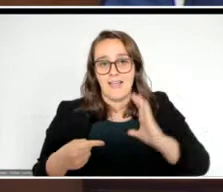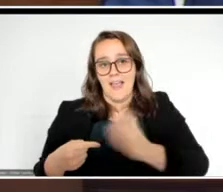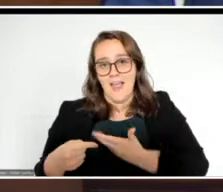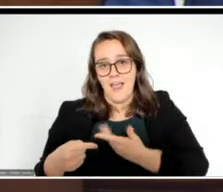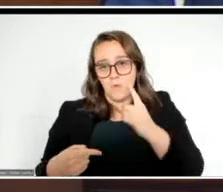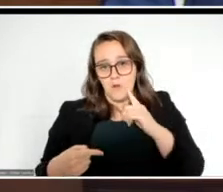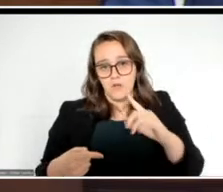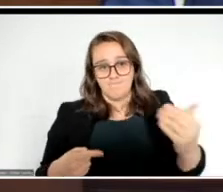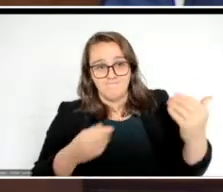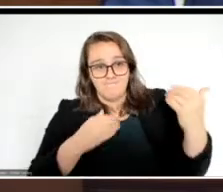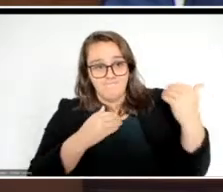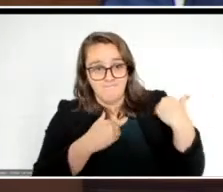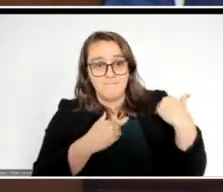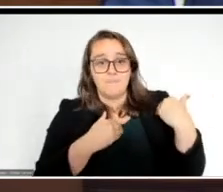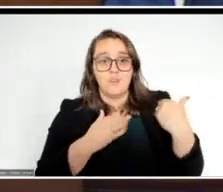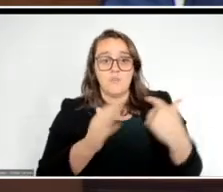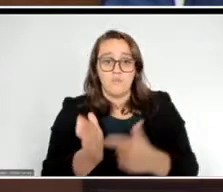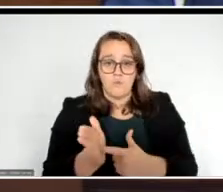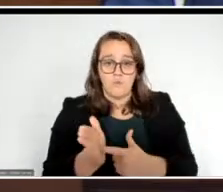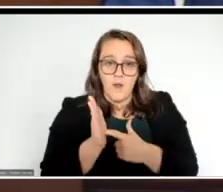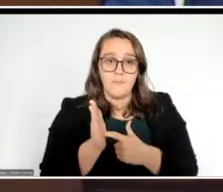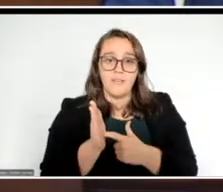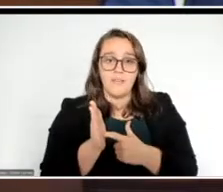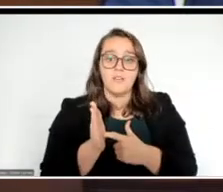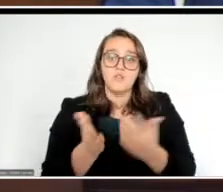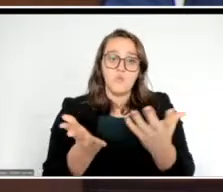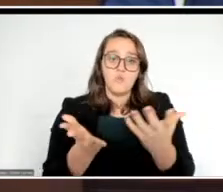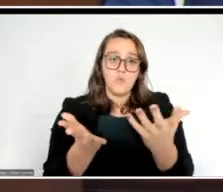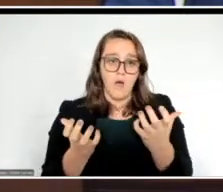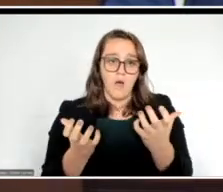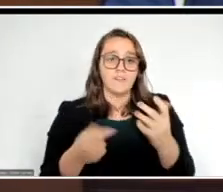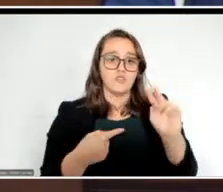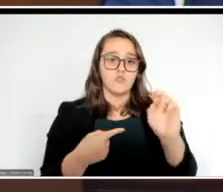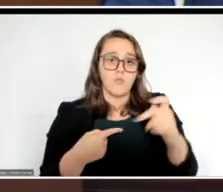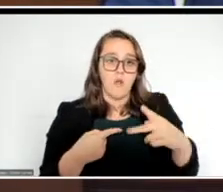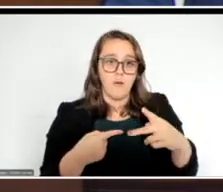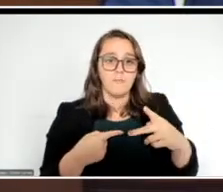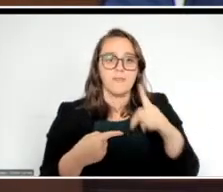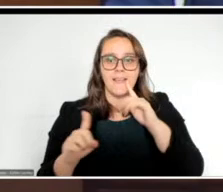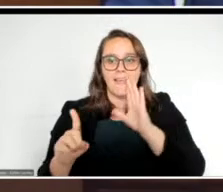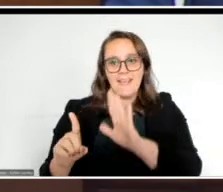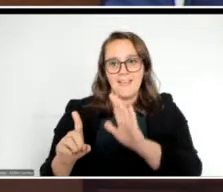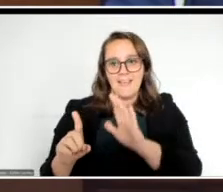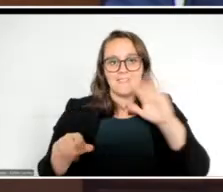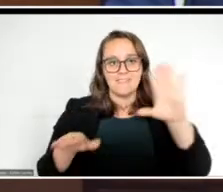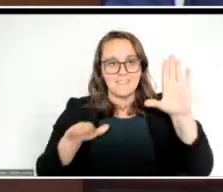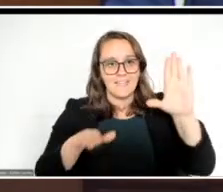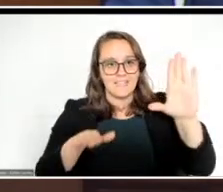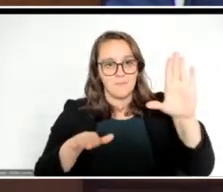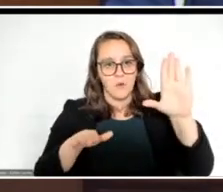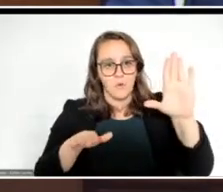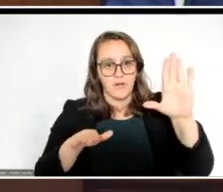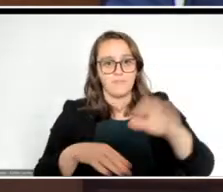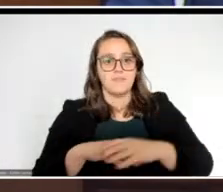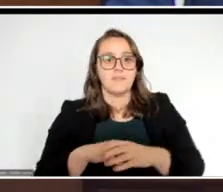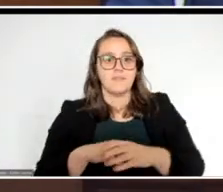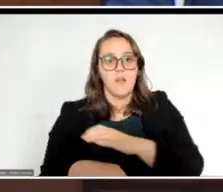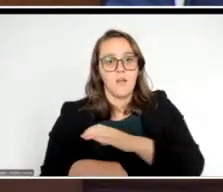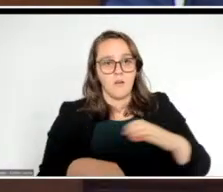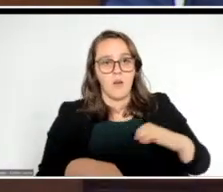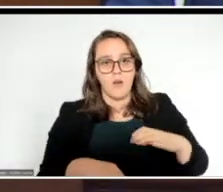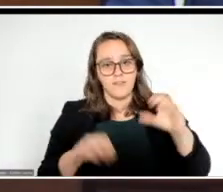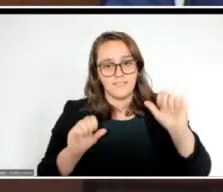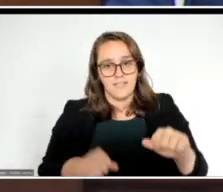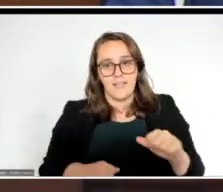Donald Trump's testimony. There's precedent in American history for Congress to compel the testimony of